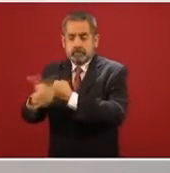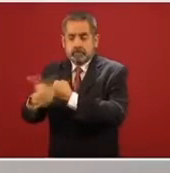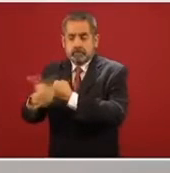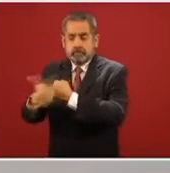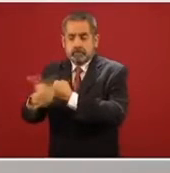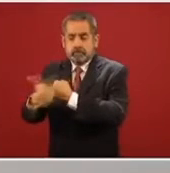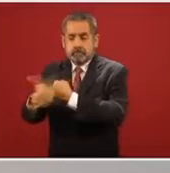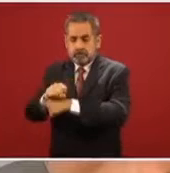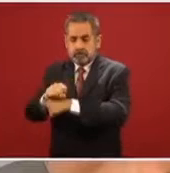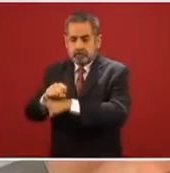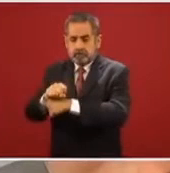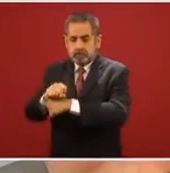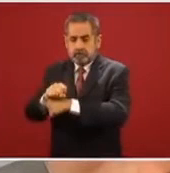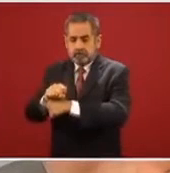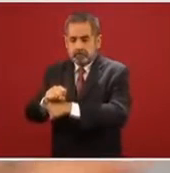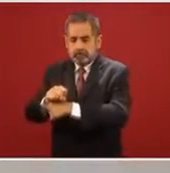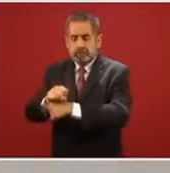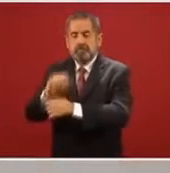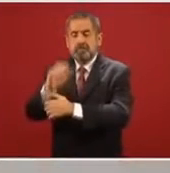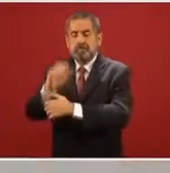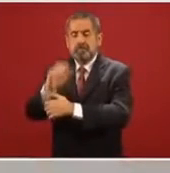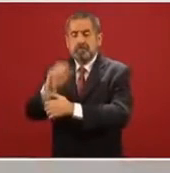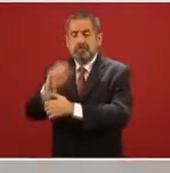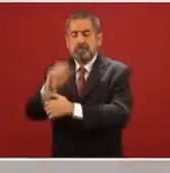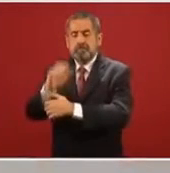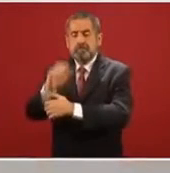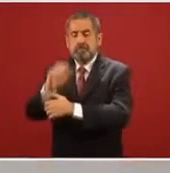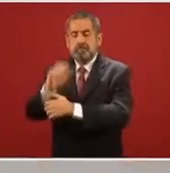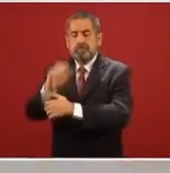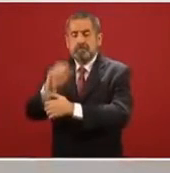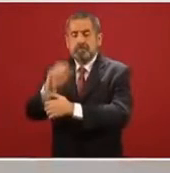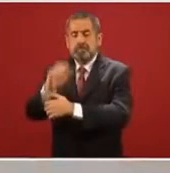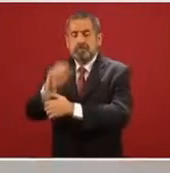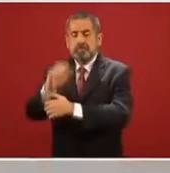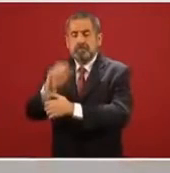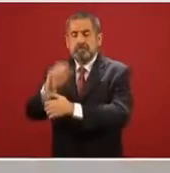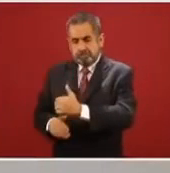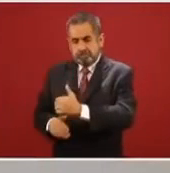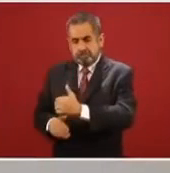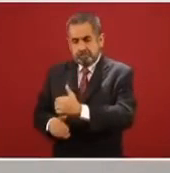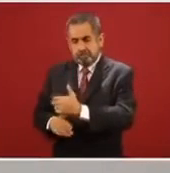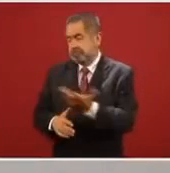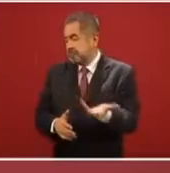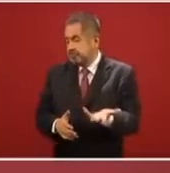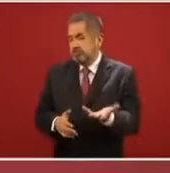point of those weeks. y luego empezó a descender. And then it began to descend.